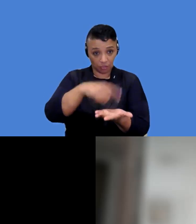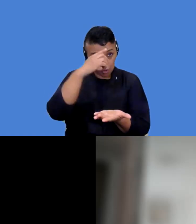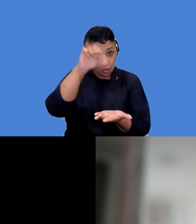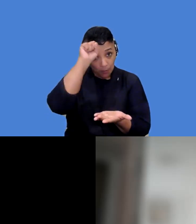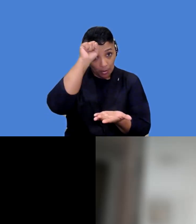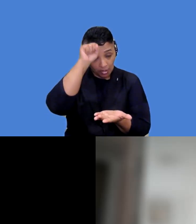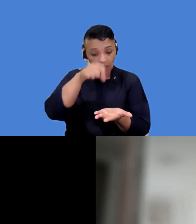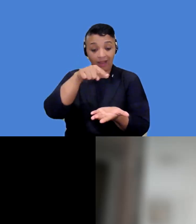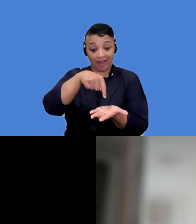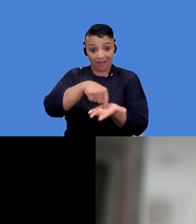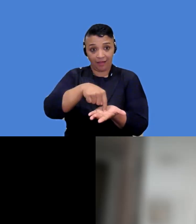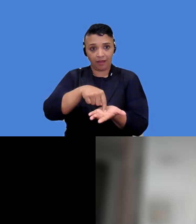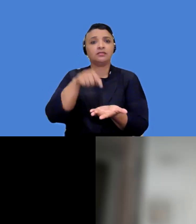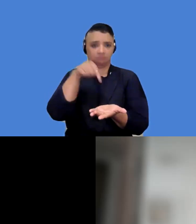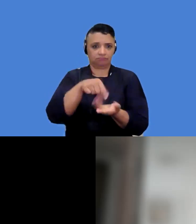of Berlin.